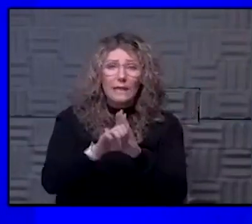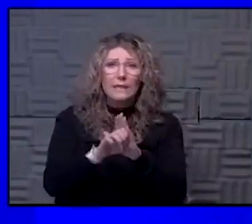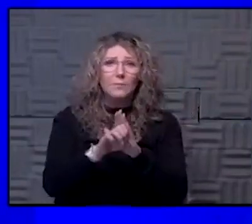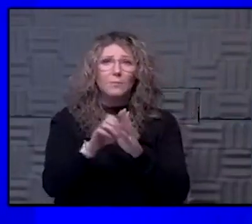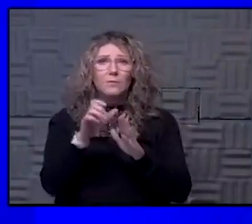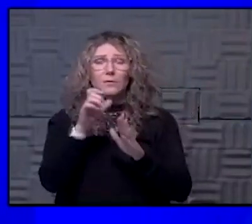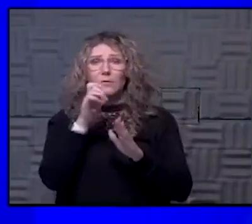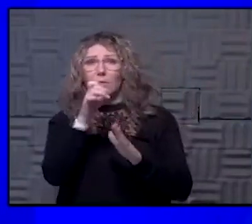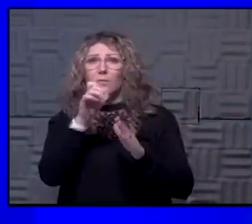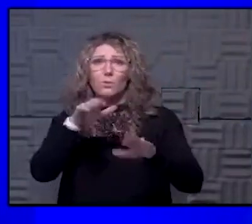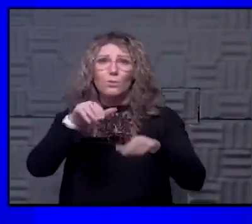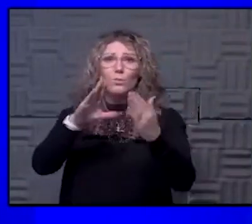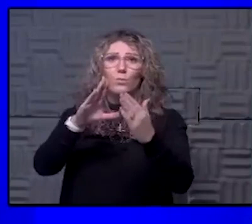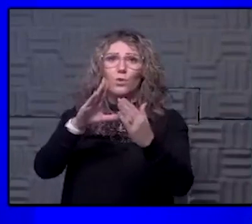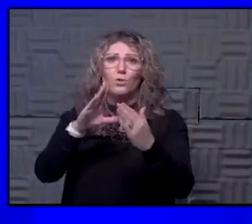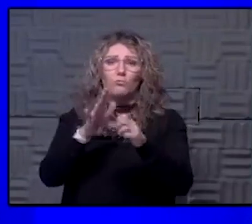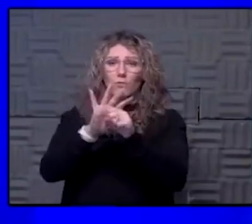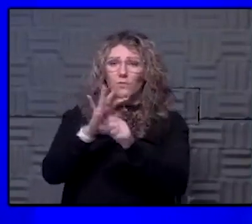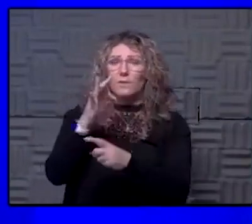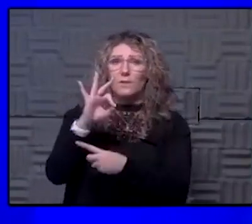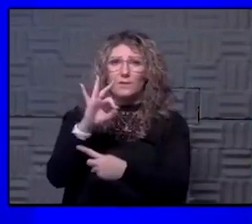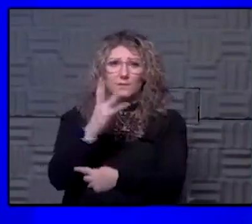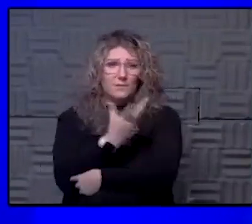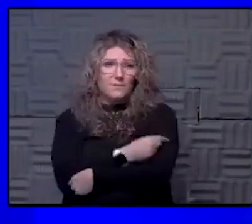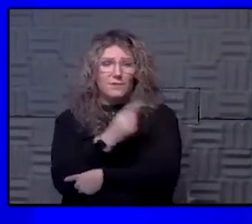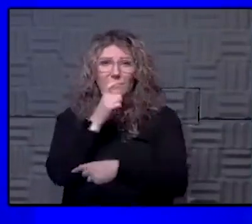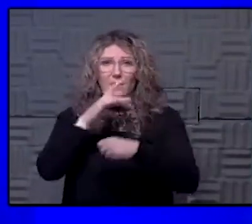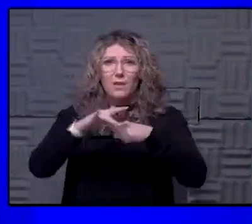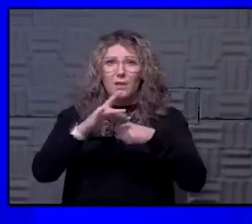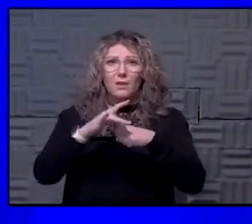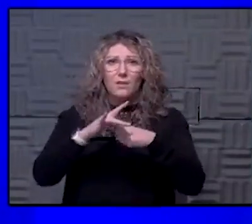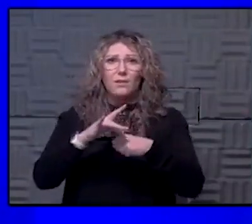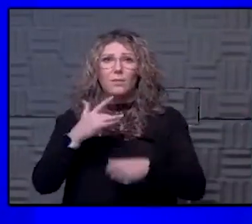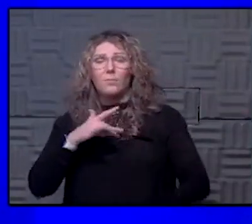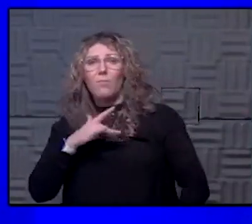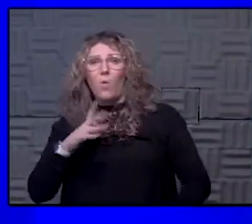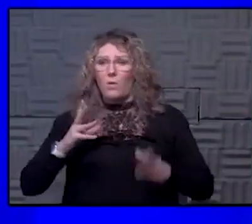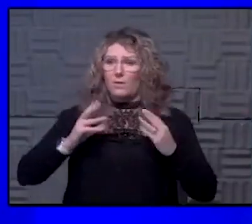irreproachable COVID-19 vaccines are not available,